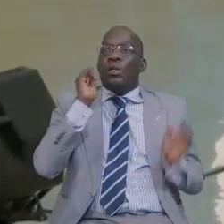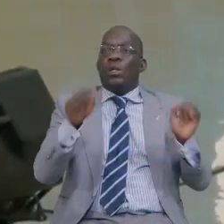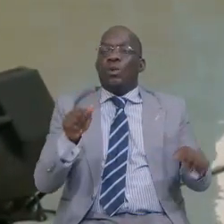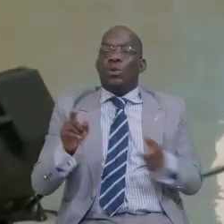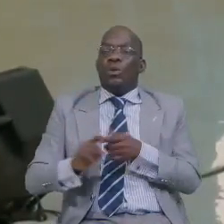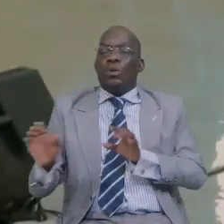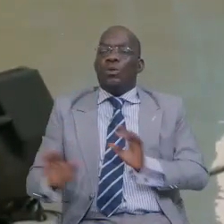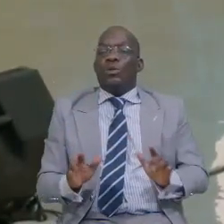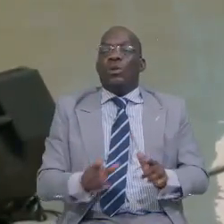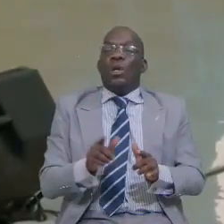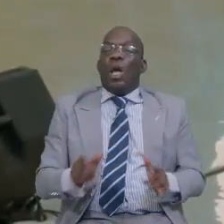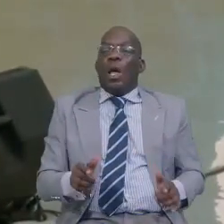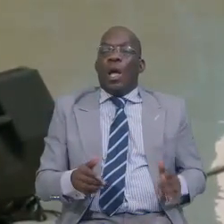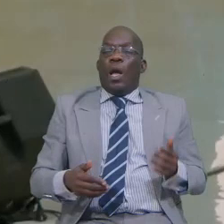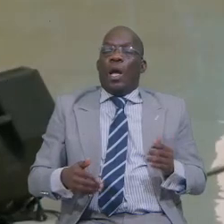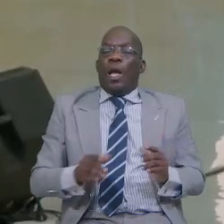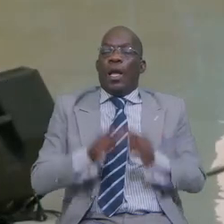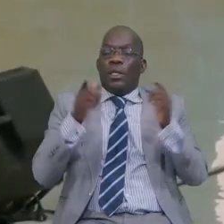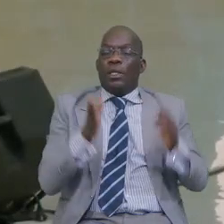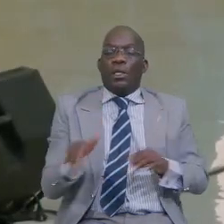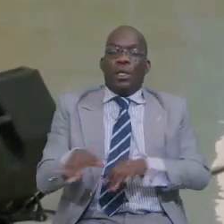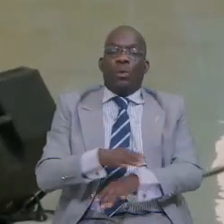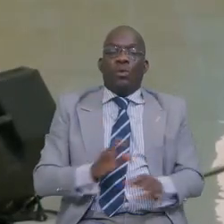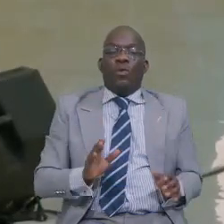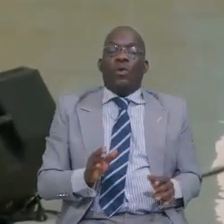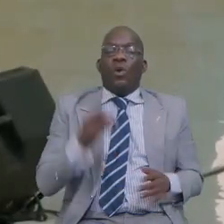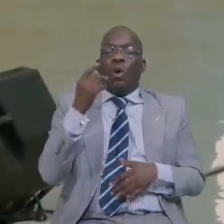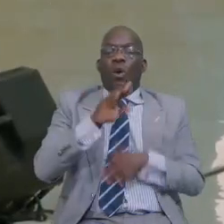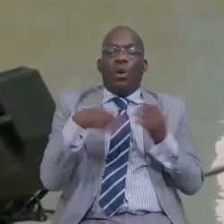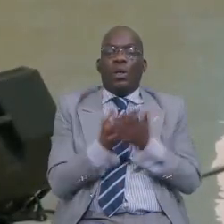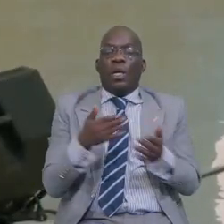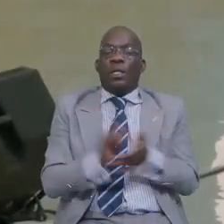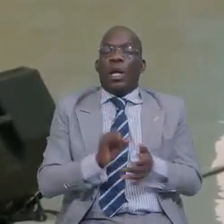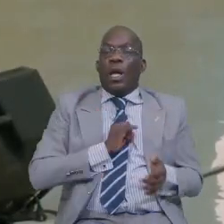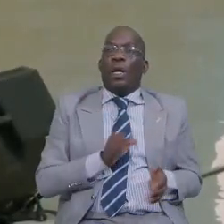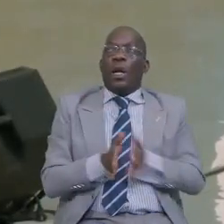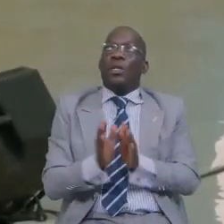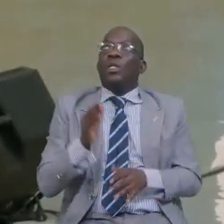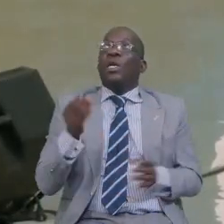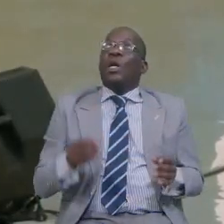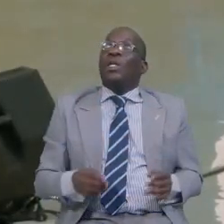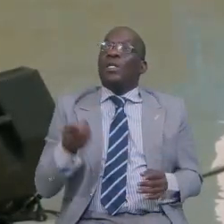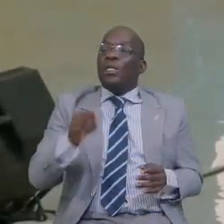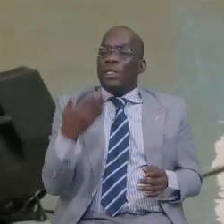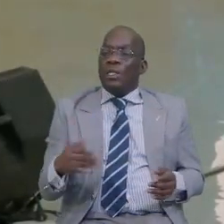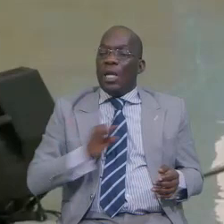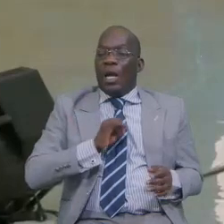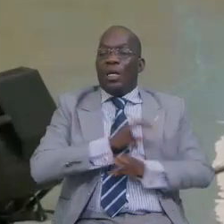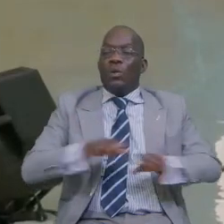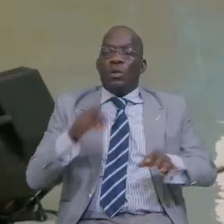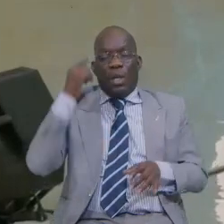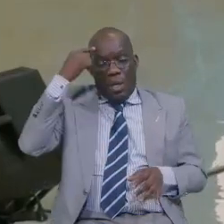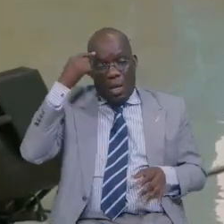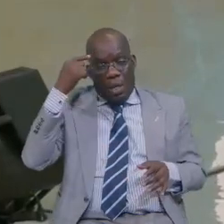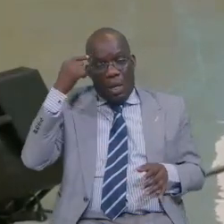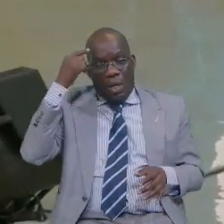above all that I ask, even the things I cannot ask. And only thinking, I'm only thinking, do I know that